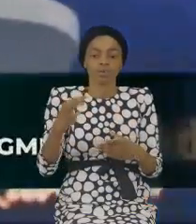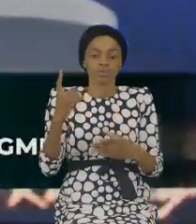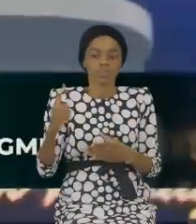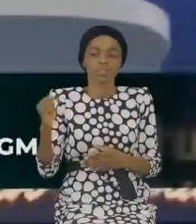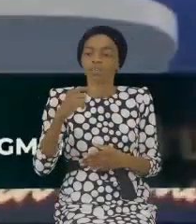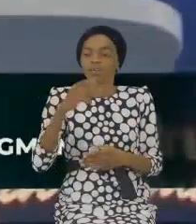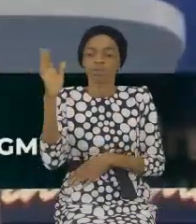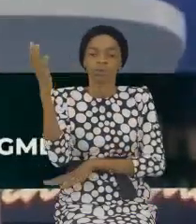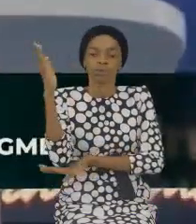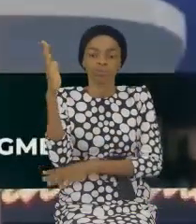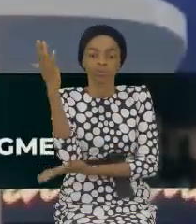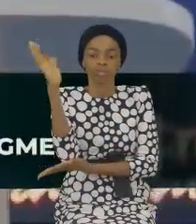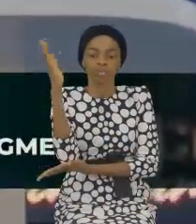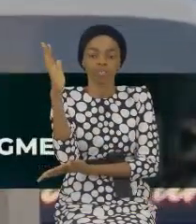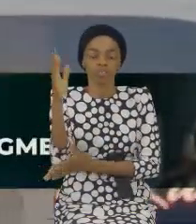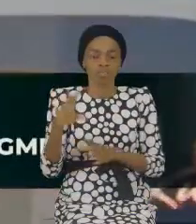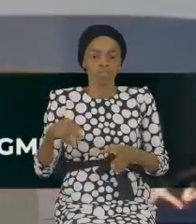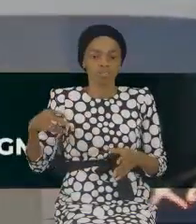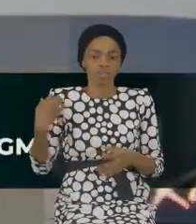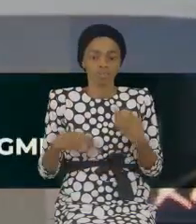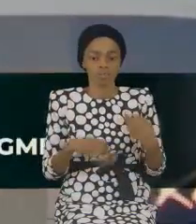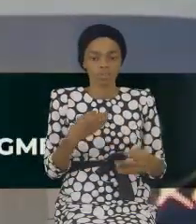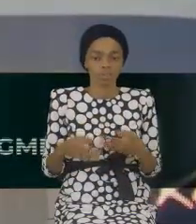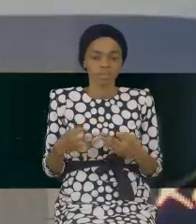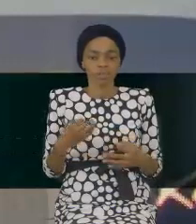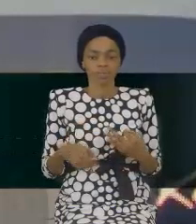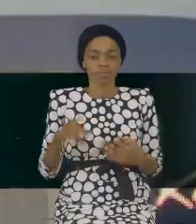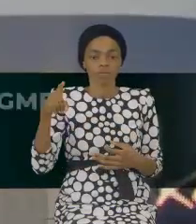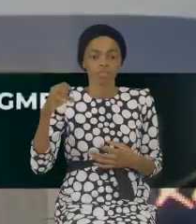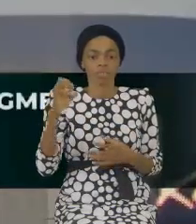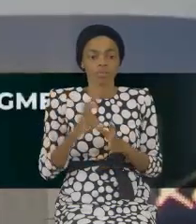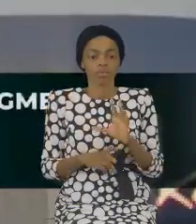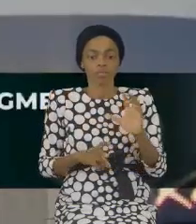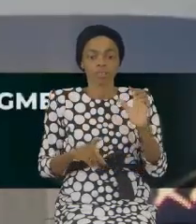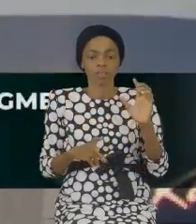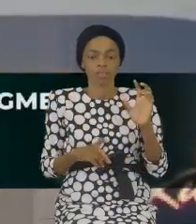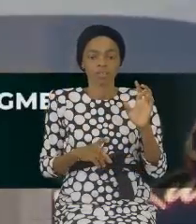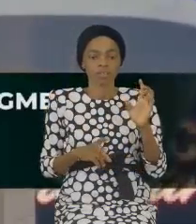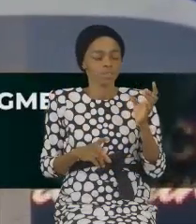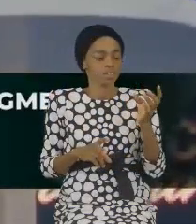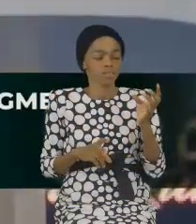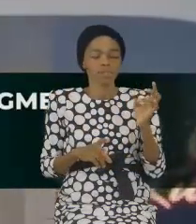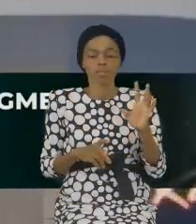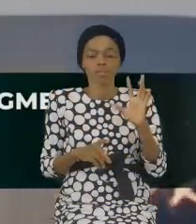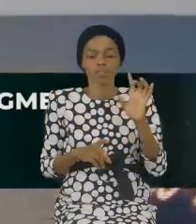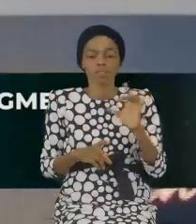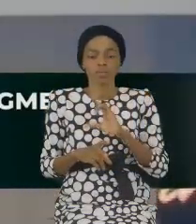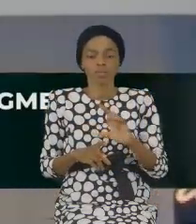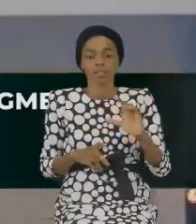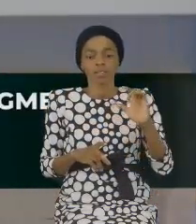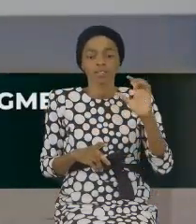at Psalm 78. I'll read him from verse 17. It says, and he sinned yet